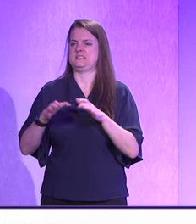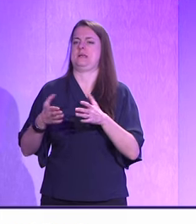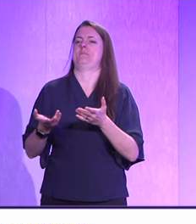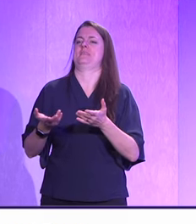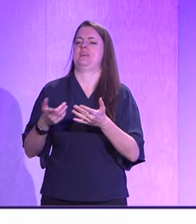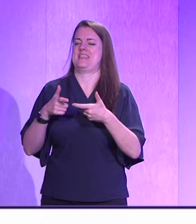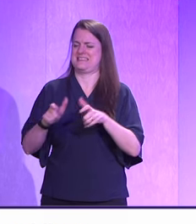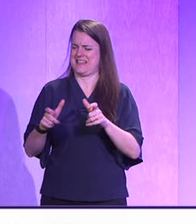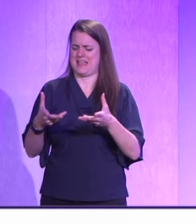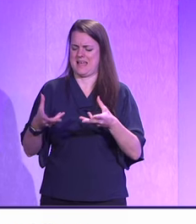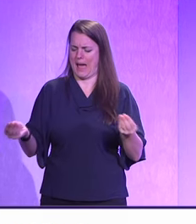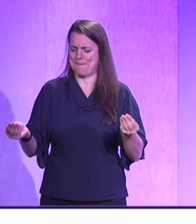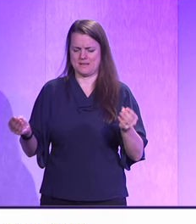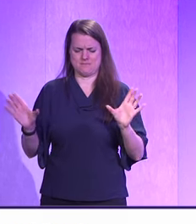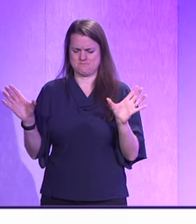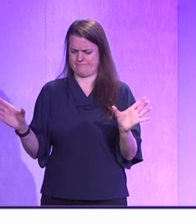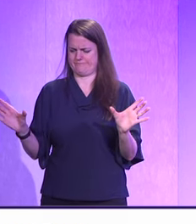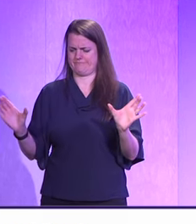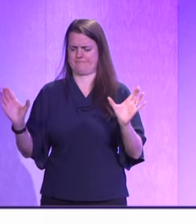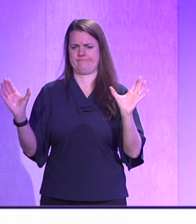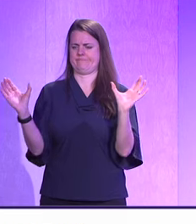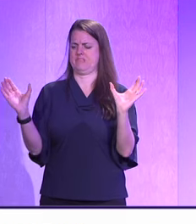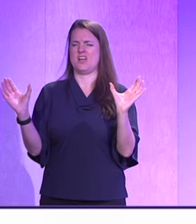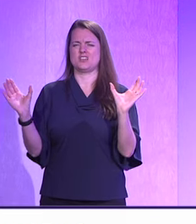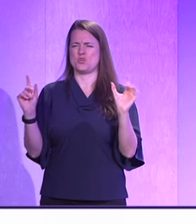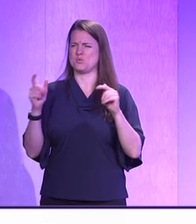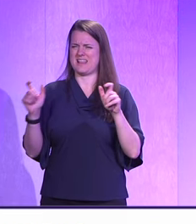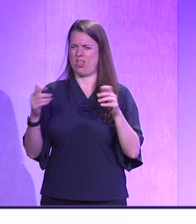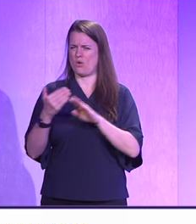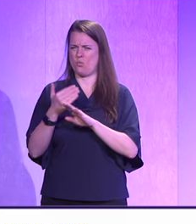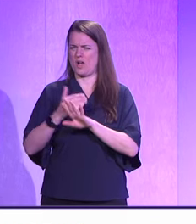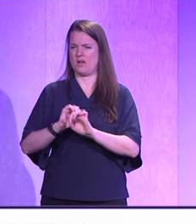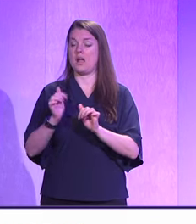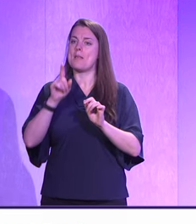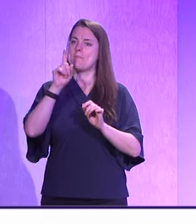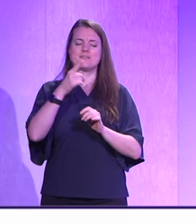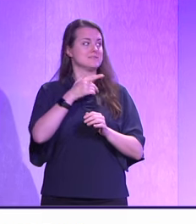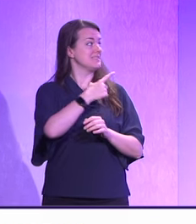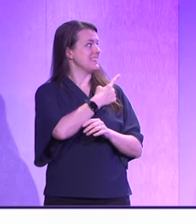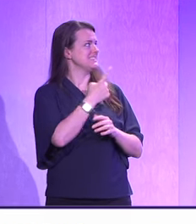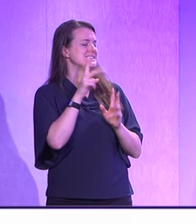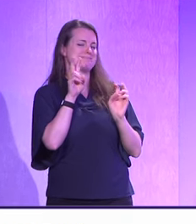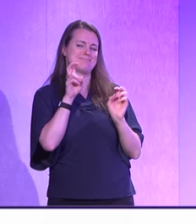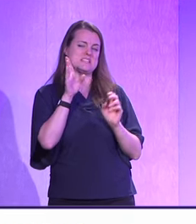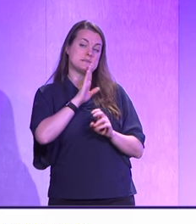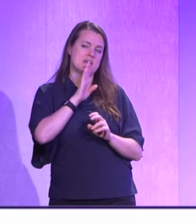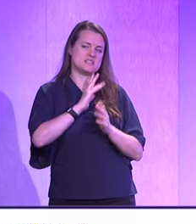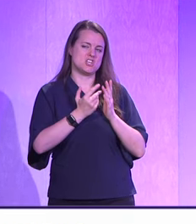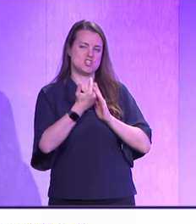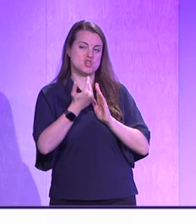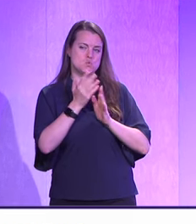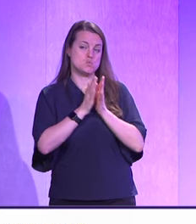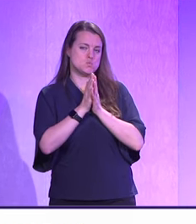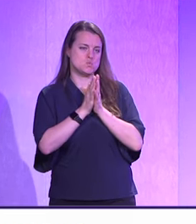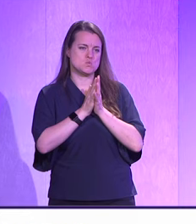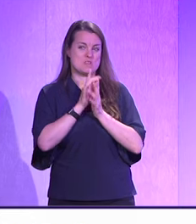gap between development and operations, so we're still not working as effective as we could be, and so on. This is a nice, spicy, fairly new one. This came out a couple of years